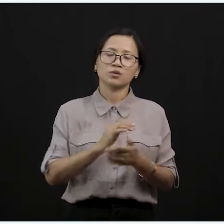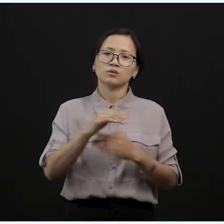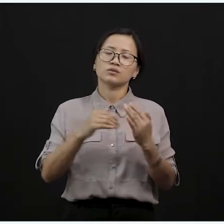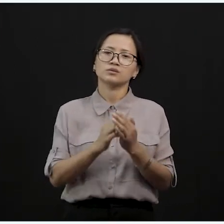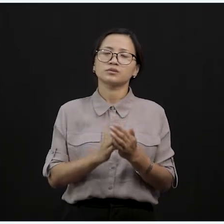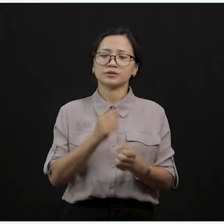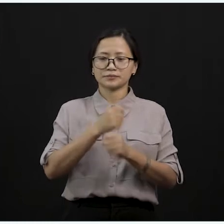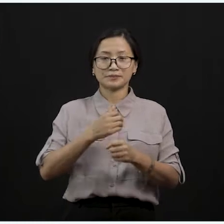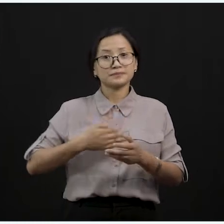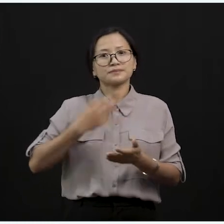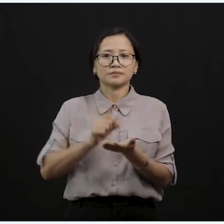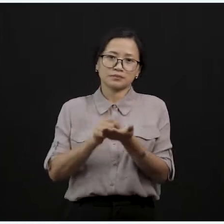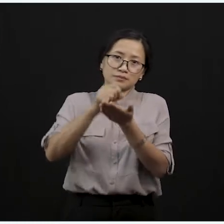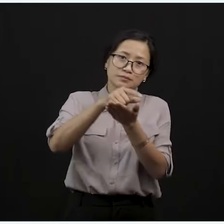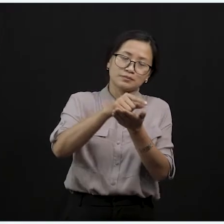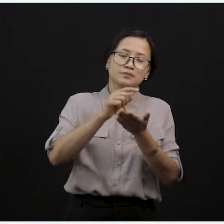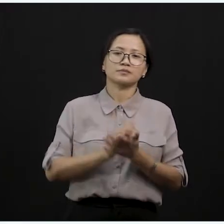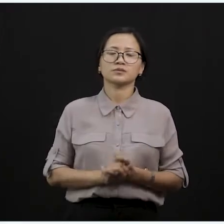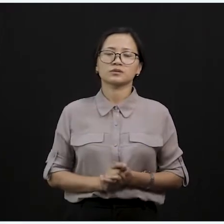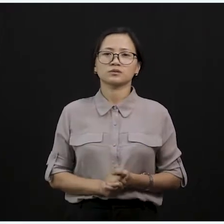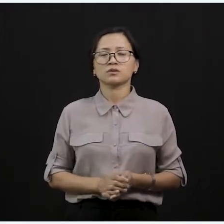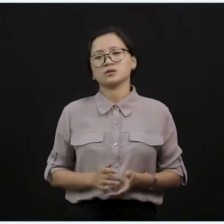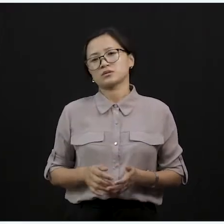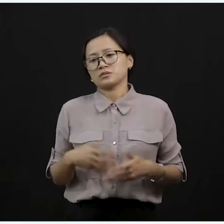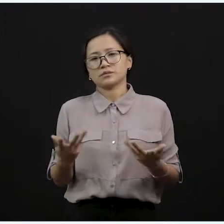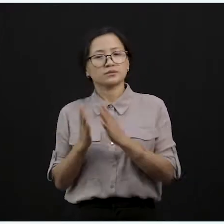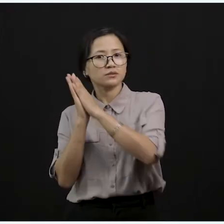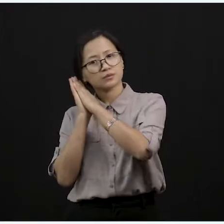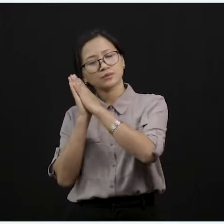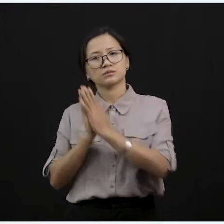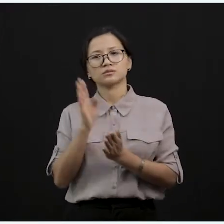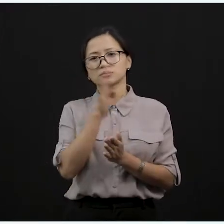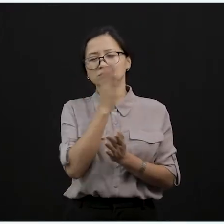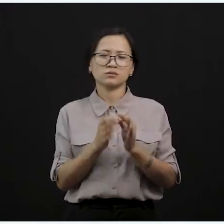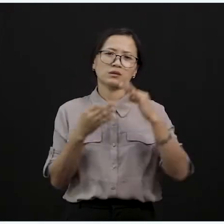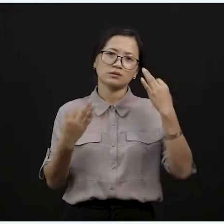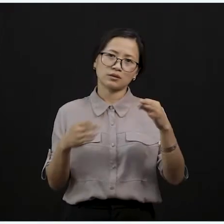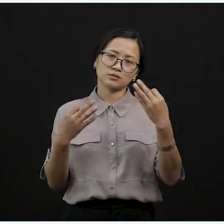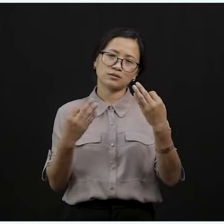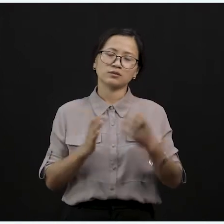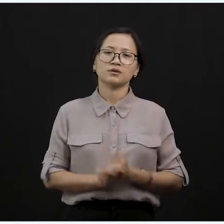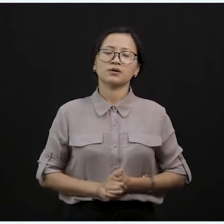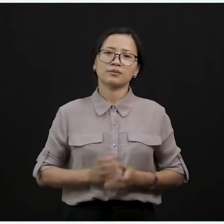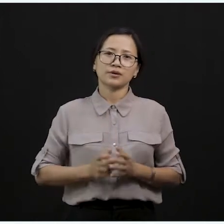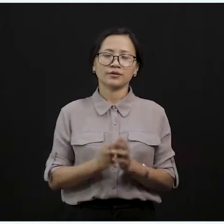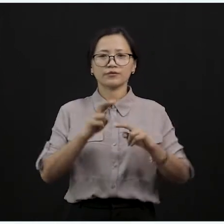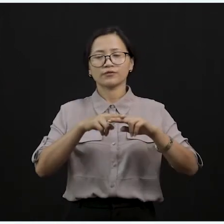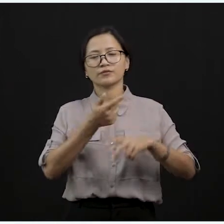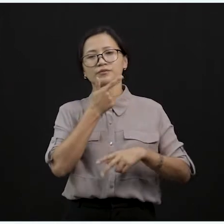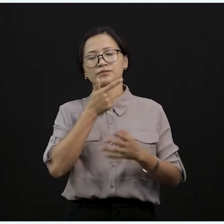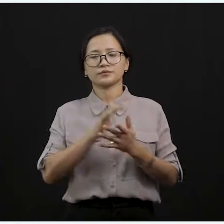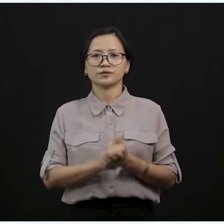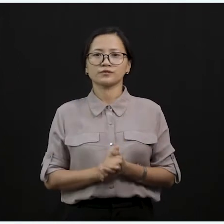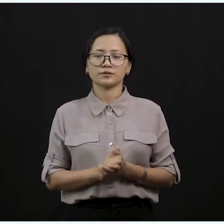grasshoppers. The grasshopper was same, was sleeping, dancing, singing, and was making fun of the